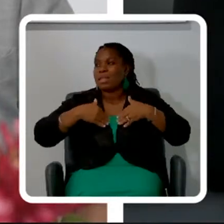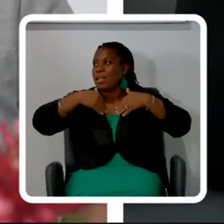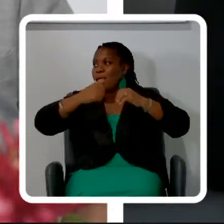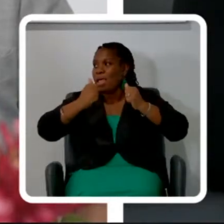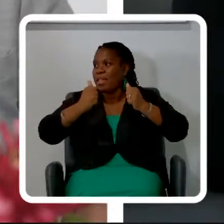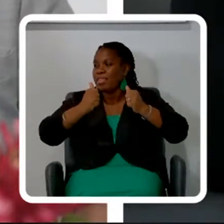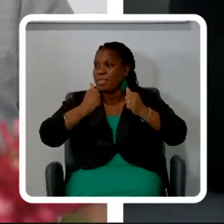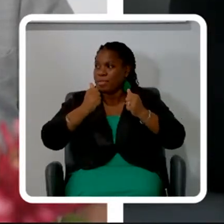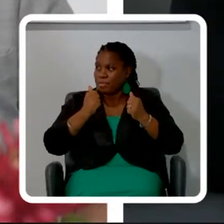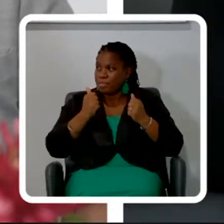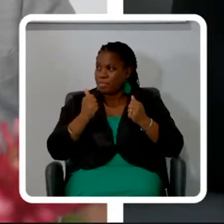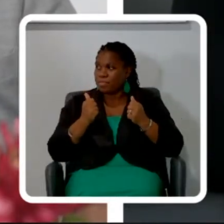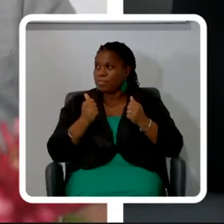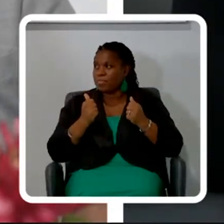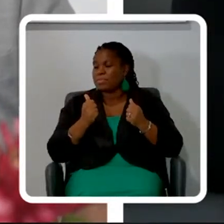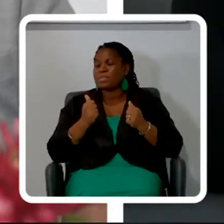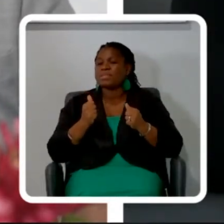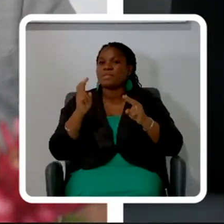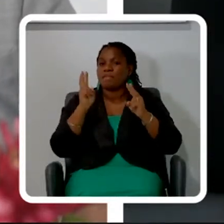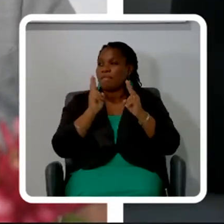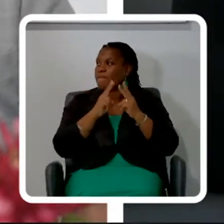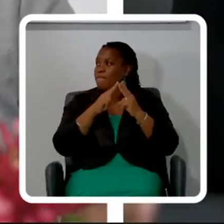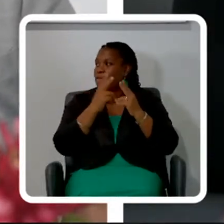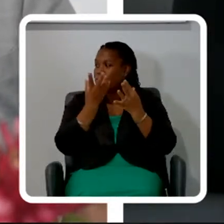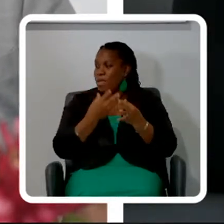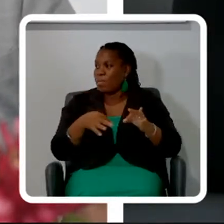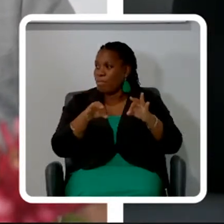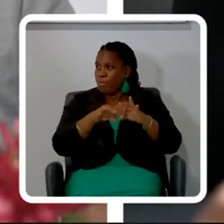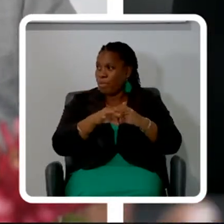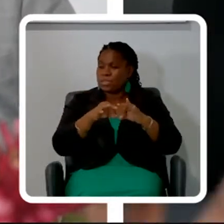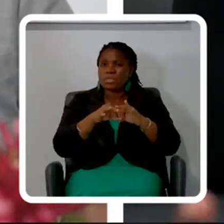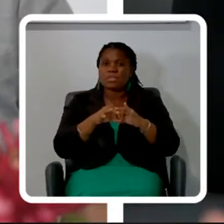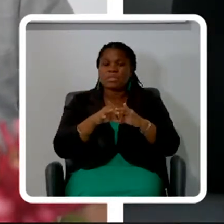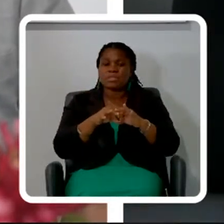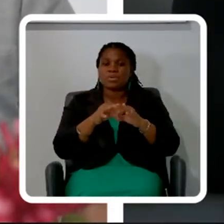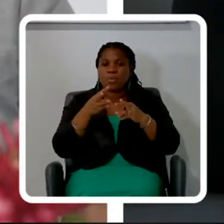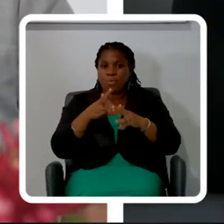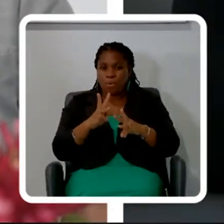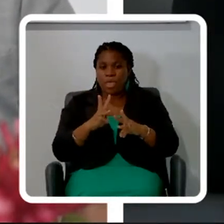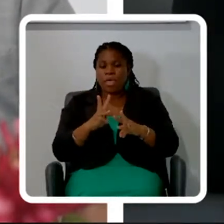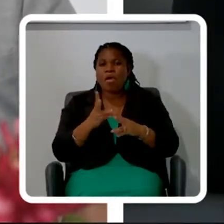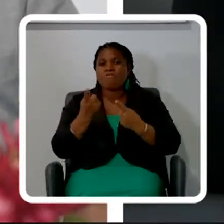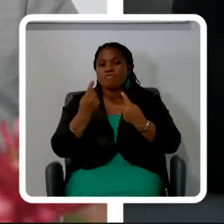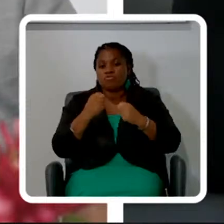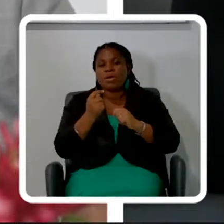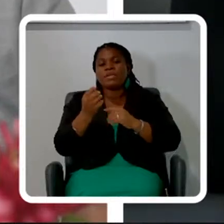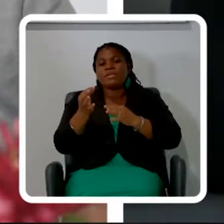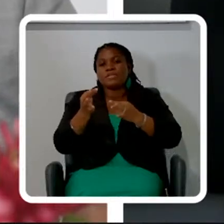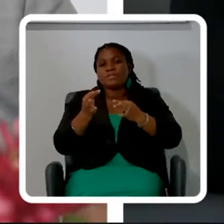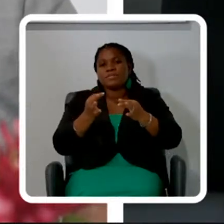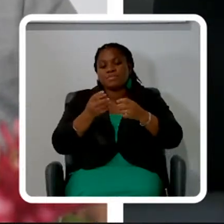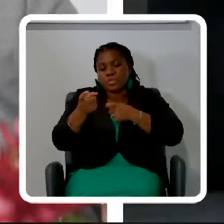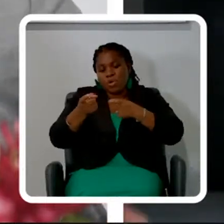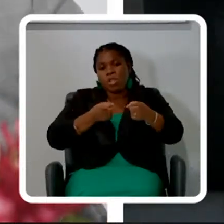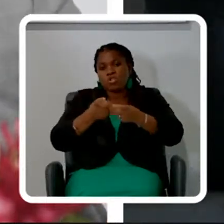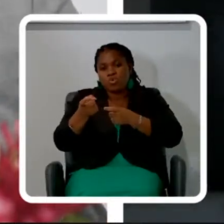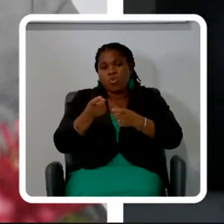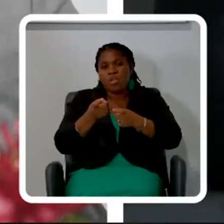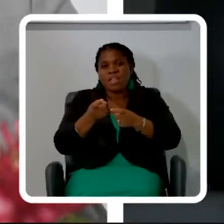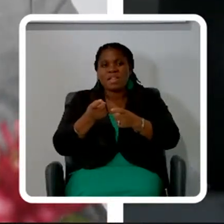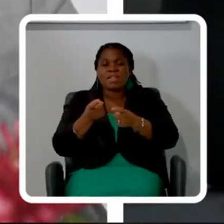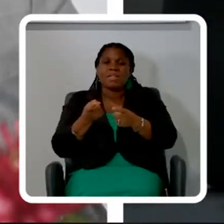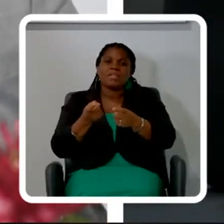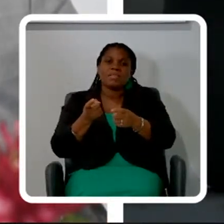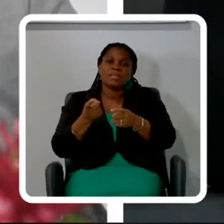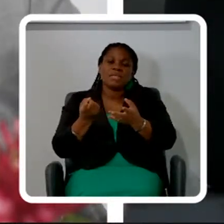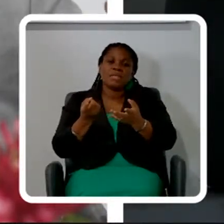one of the, maybe the most critical way of dealing with the antibiotic resistance matter, because it brings